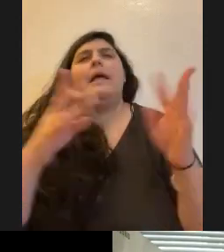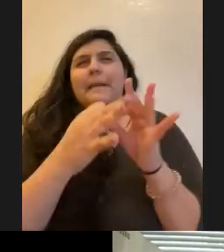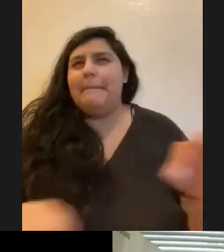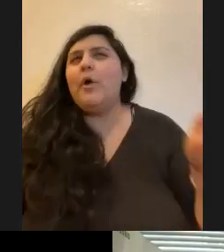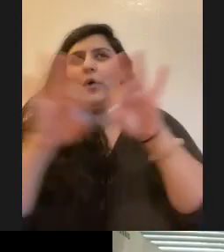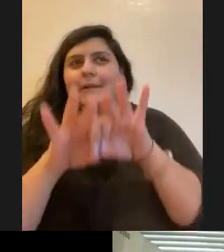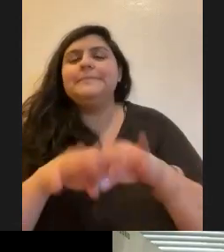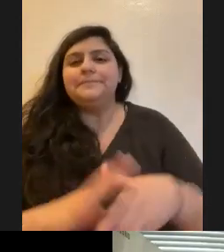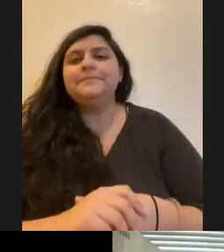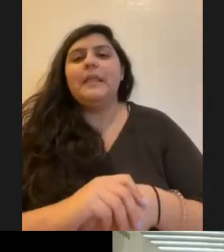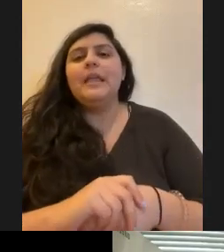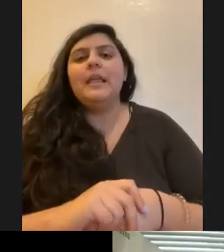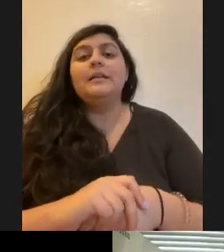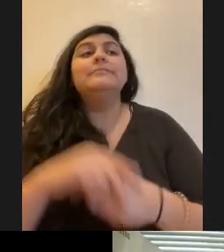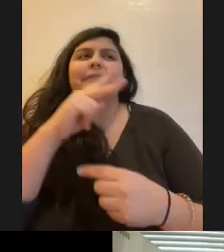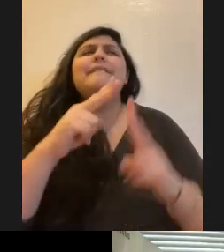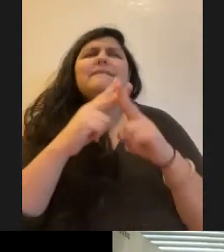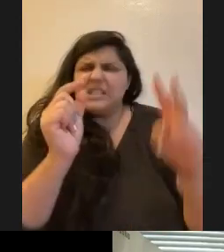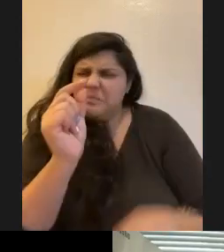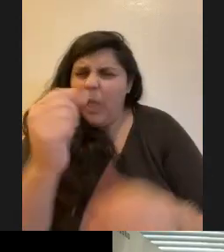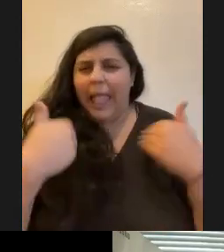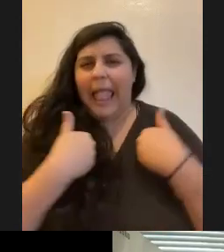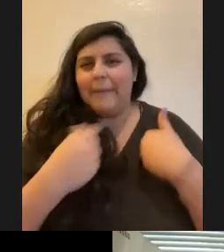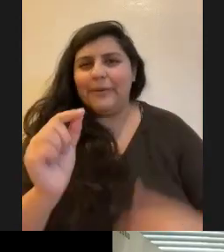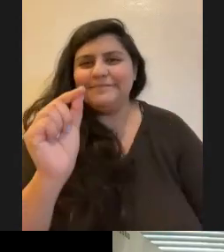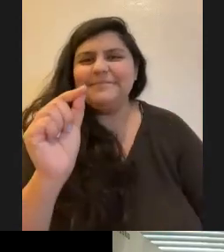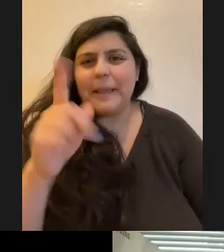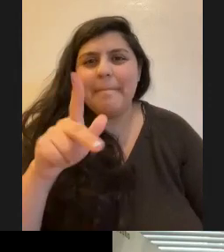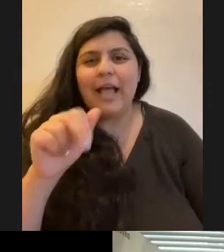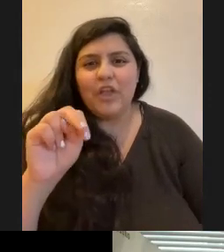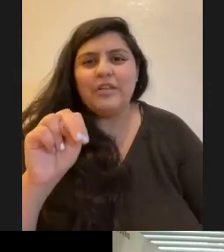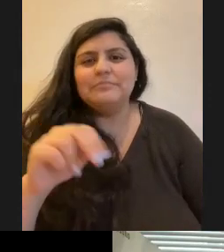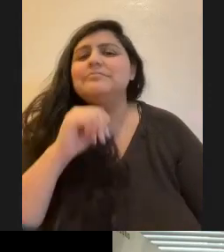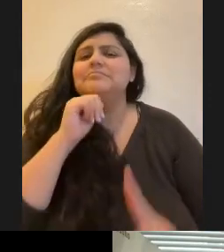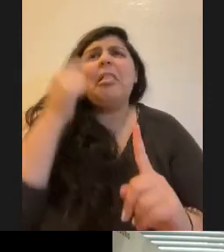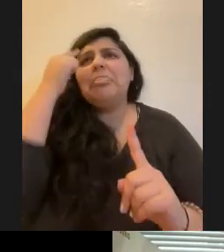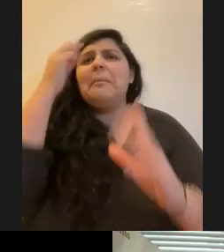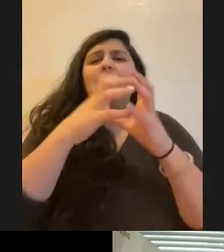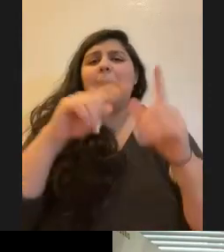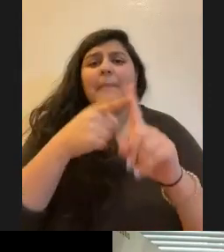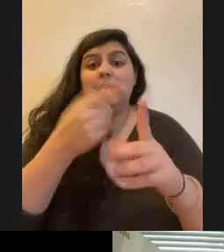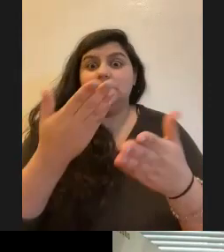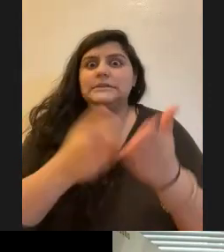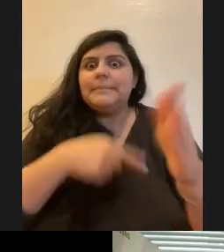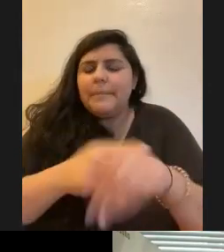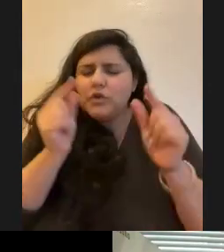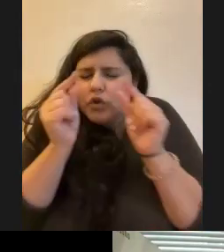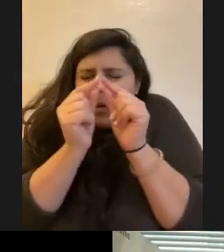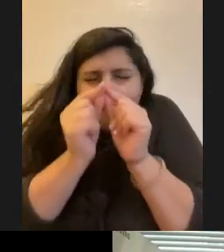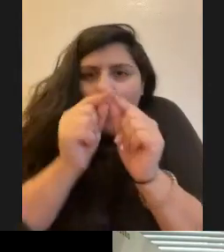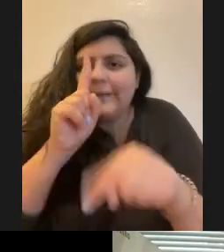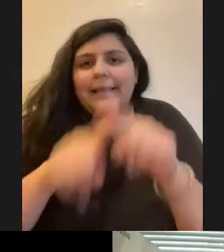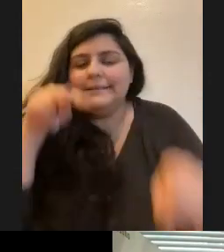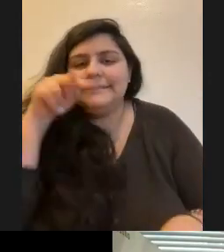they are typically smaller animals that you may not think about a lot. Sometimes they're even microscopic, so you can't see them very